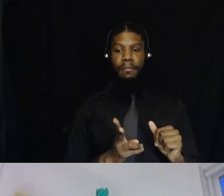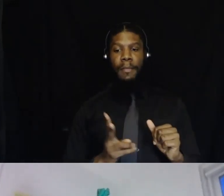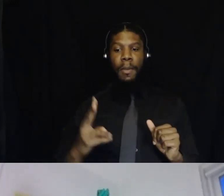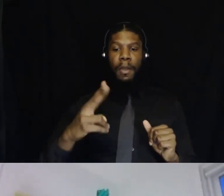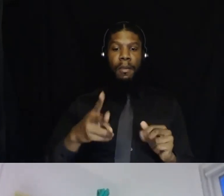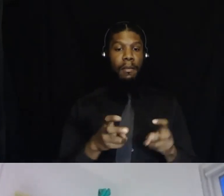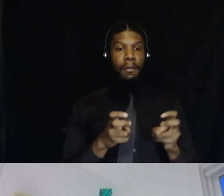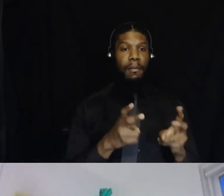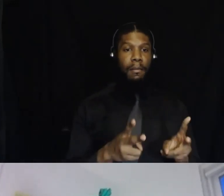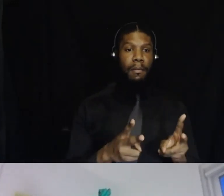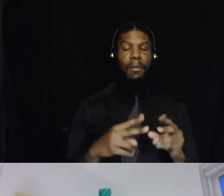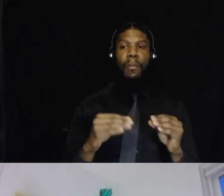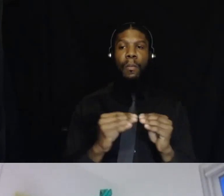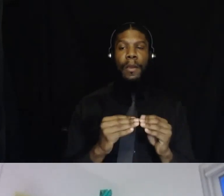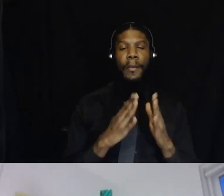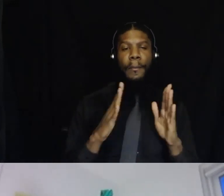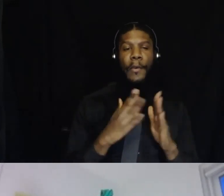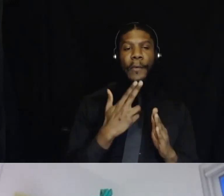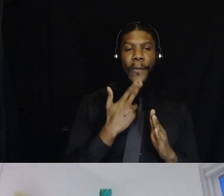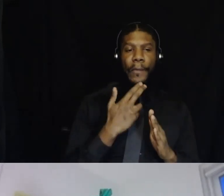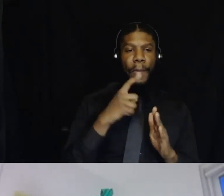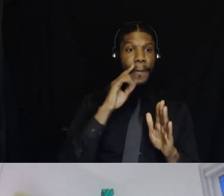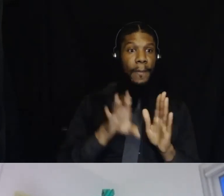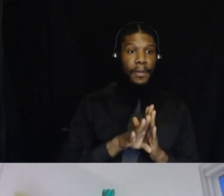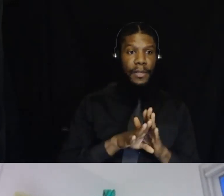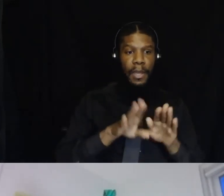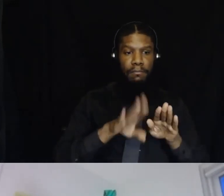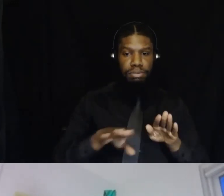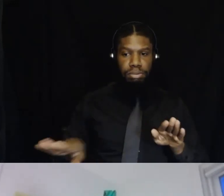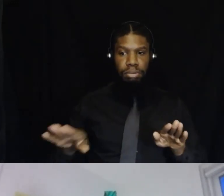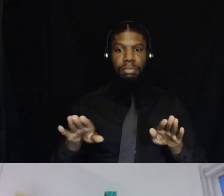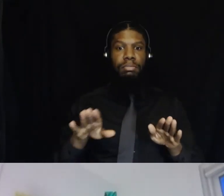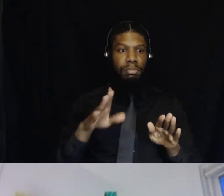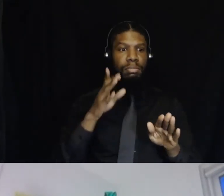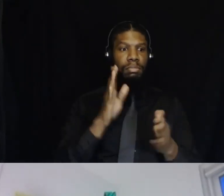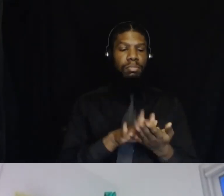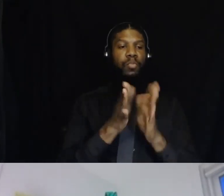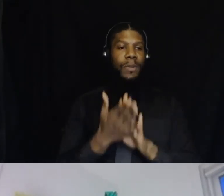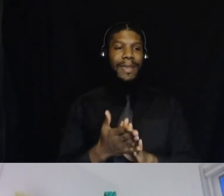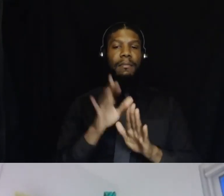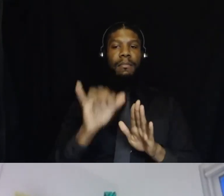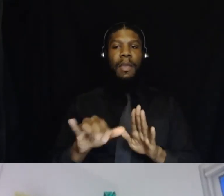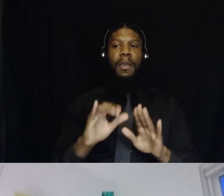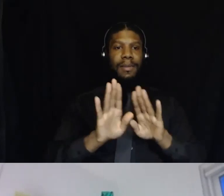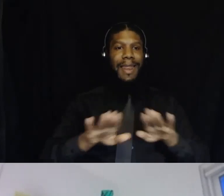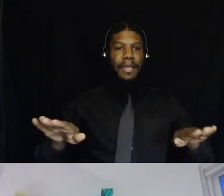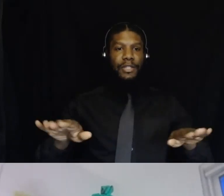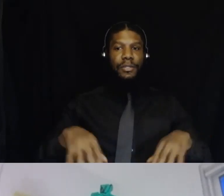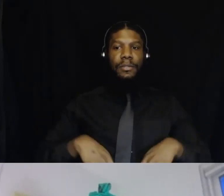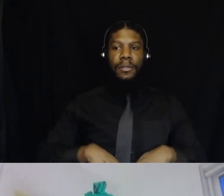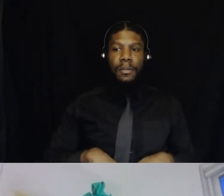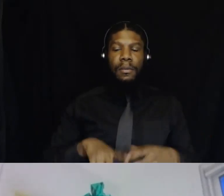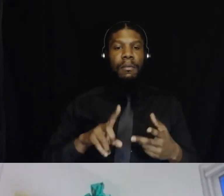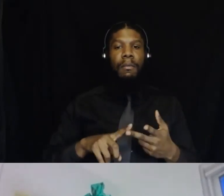collage with. Think about how you wanna lay it out. Think about aesthetics. There's no way to construct